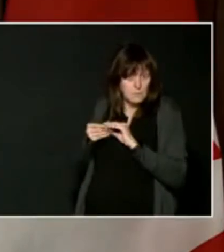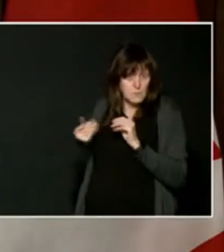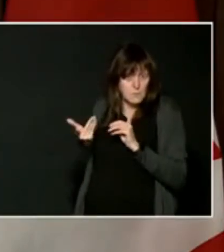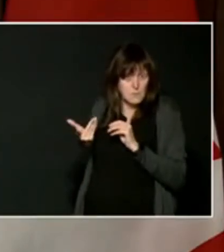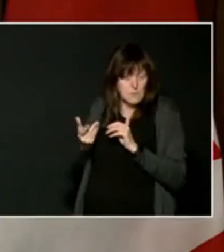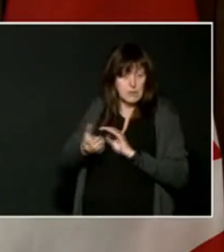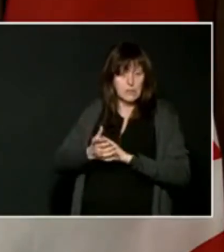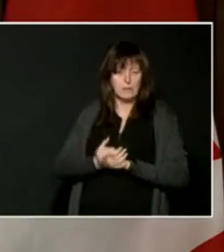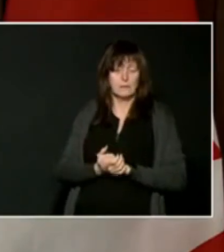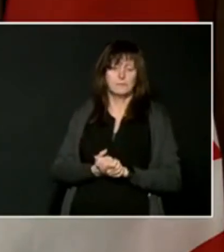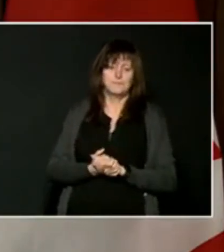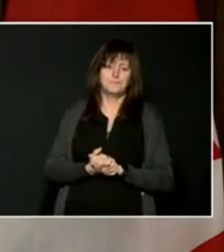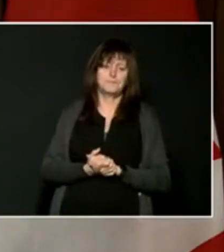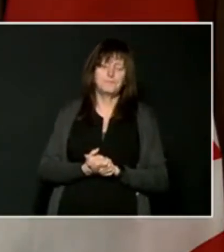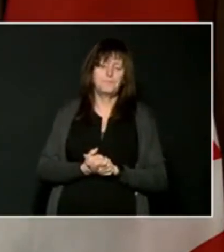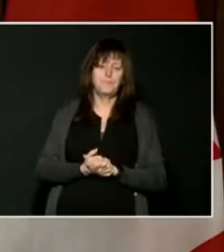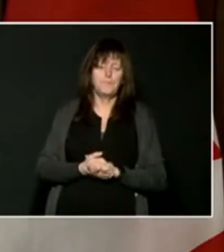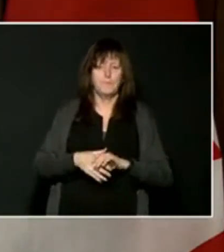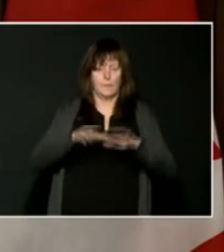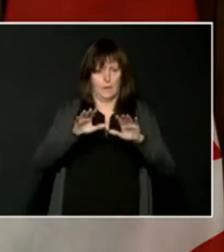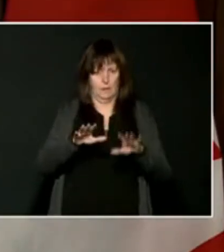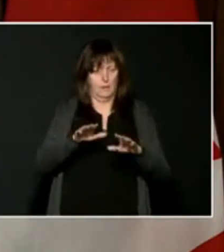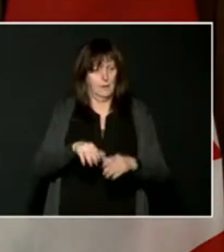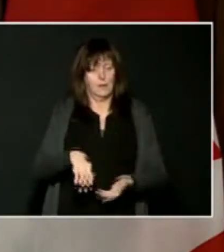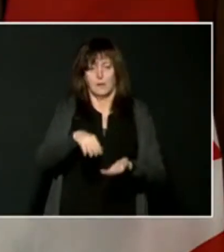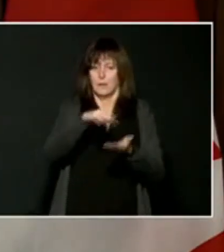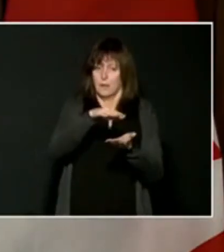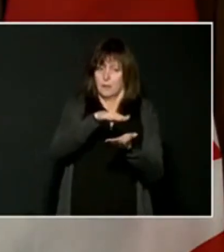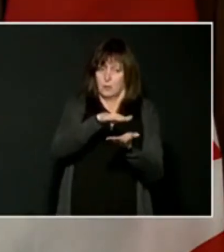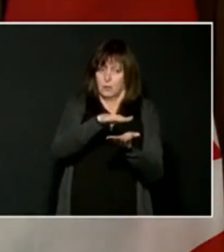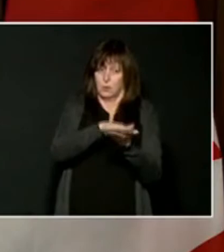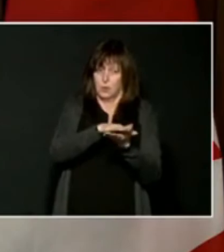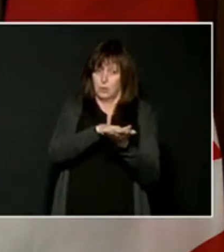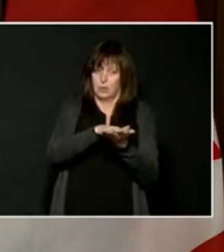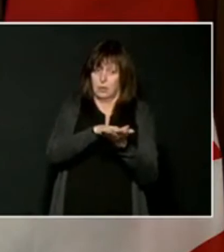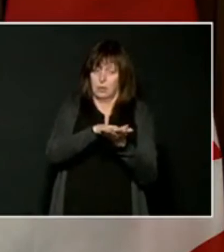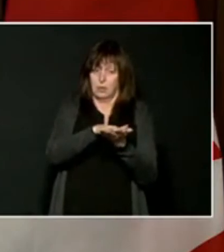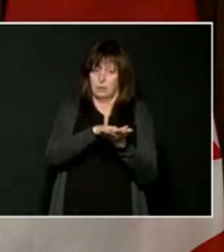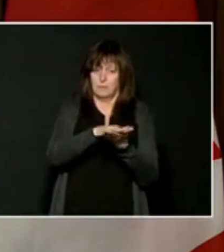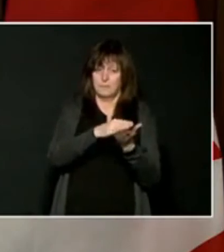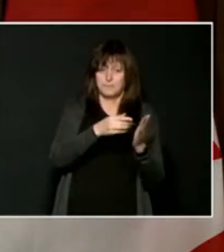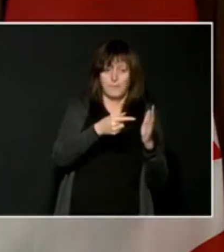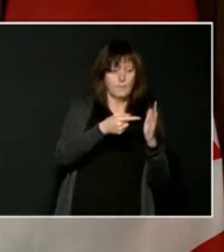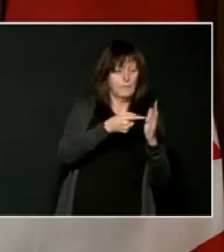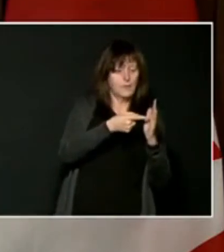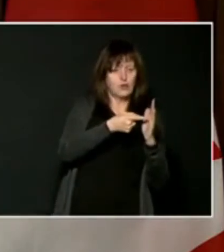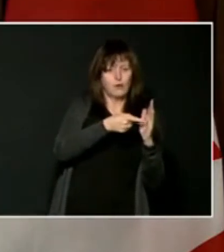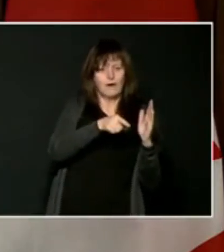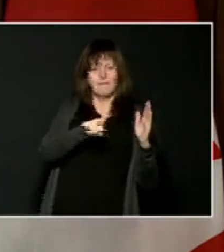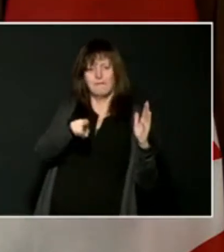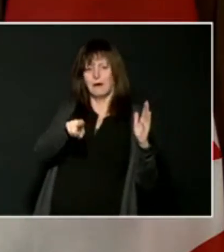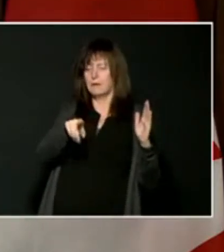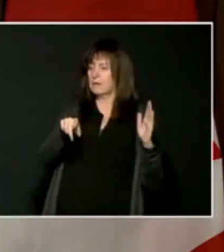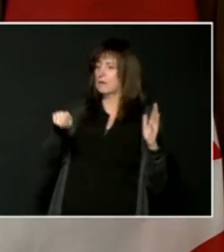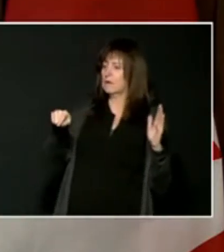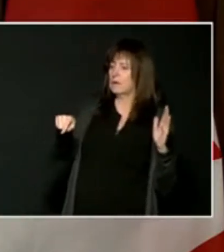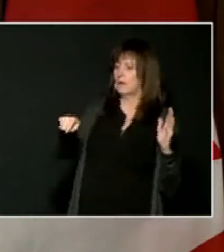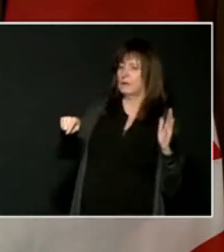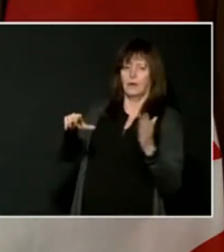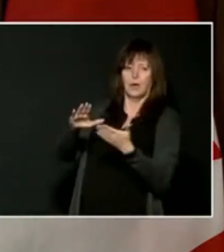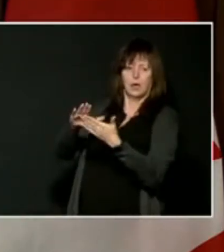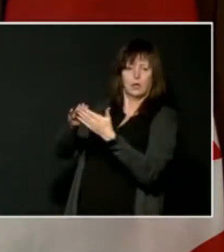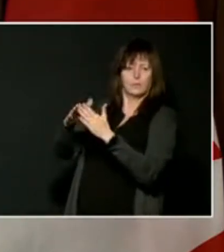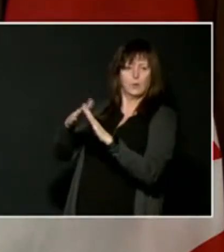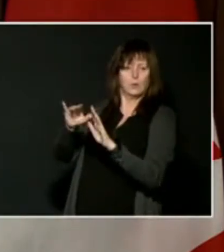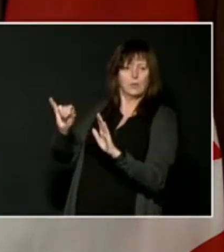So schools really reflect the level of infection in the community. And this is, I think, important to kind of recognize that if infection takes off in